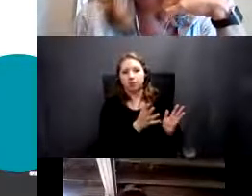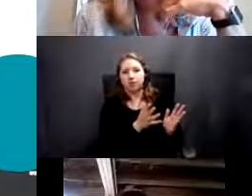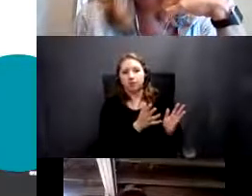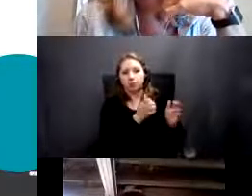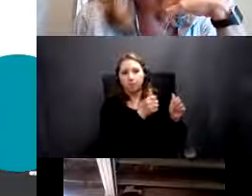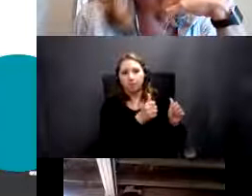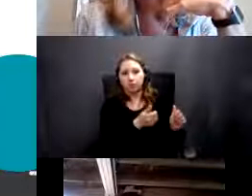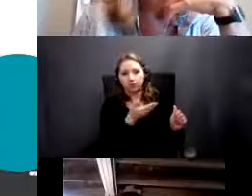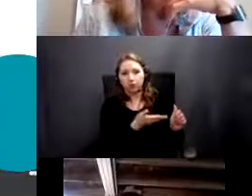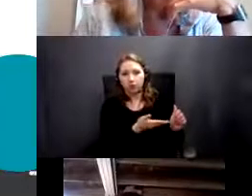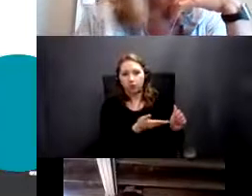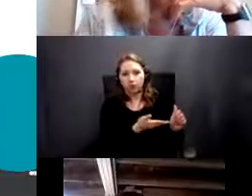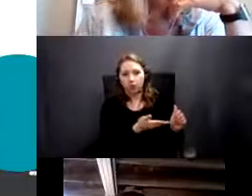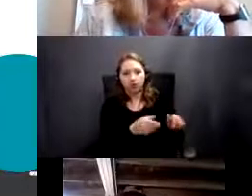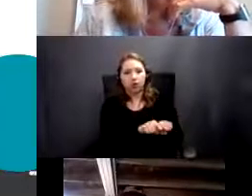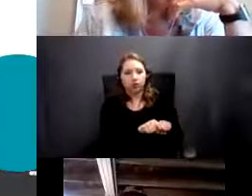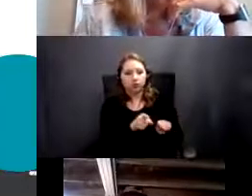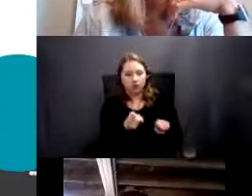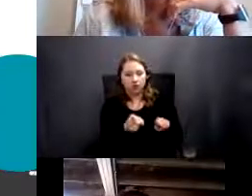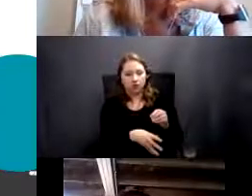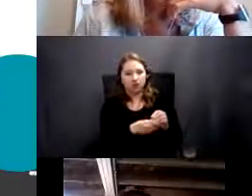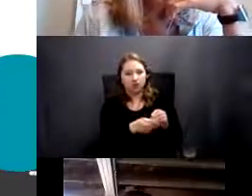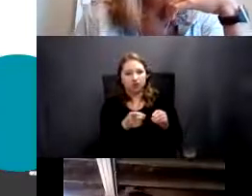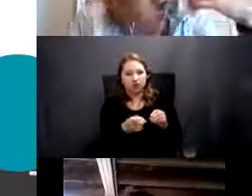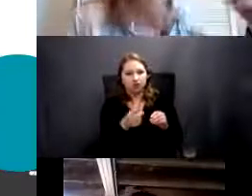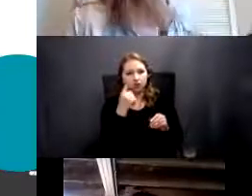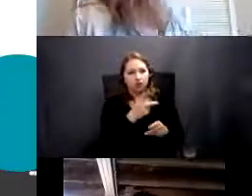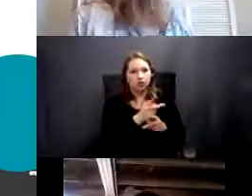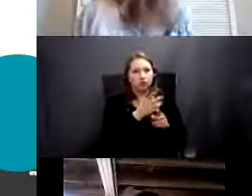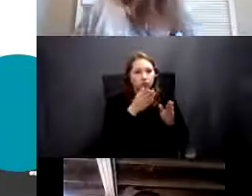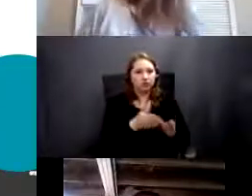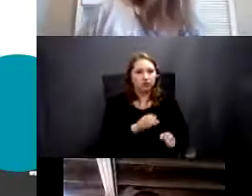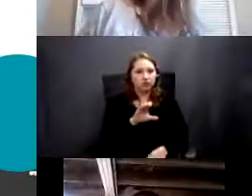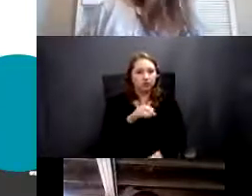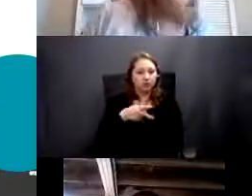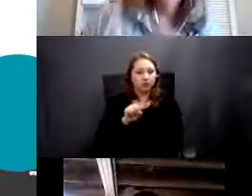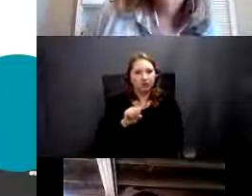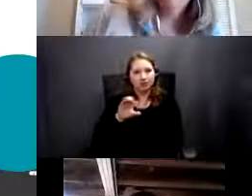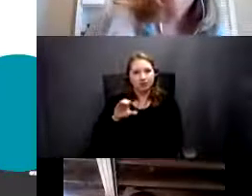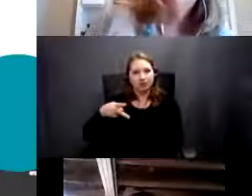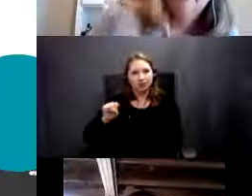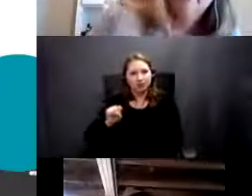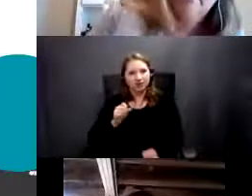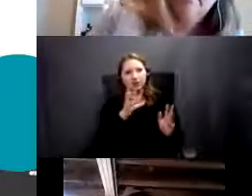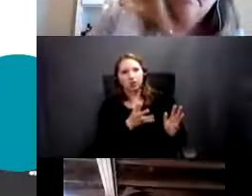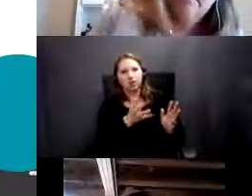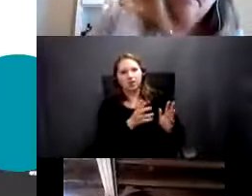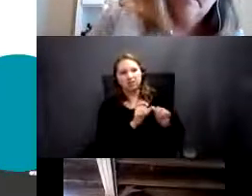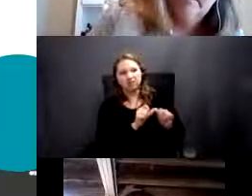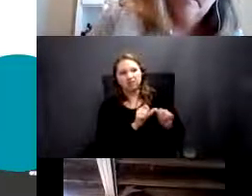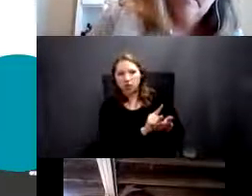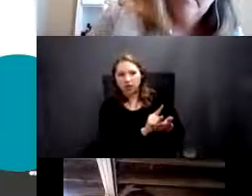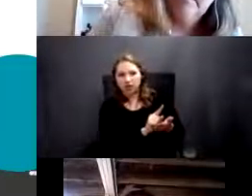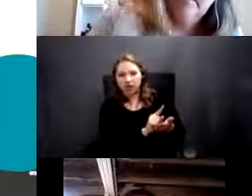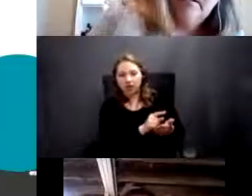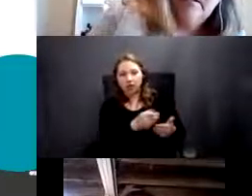with this on the Supervisors of CPS and CPPS slot, at least for another week or so before the next one